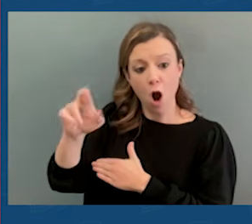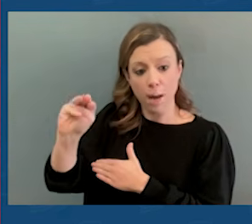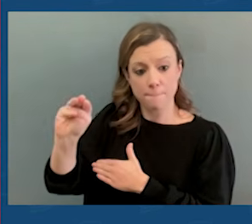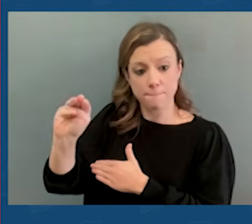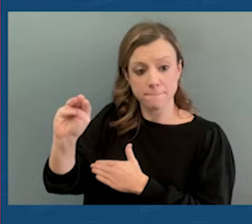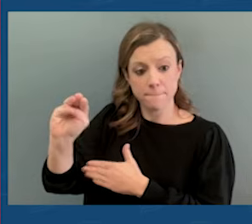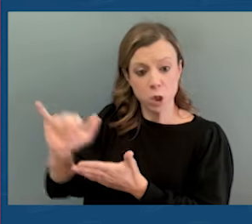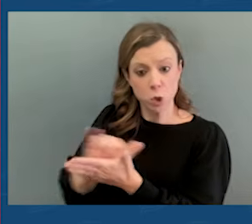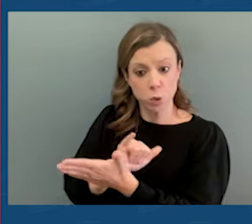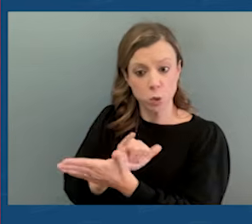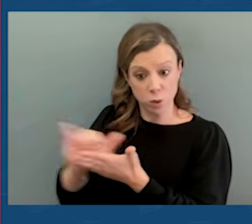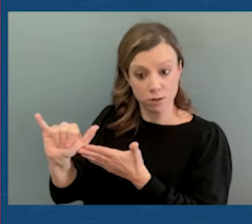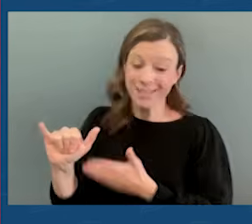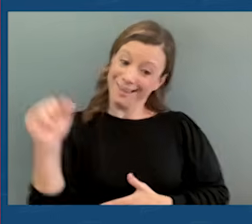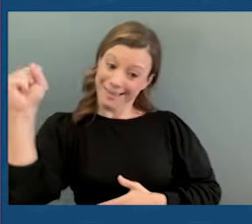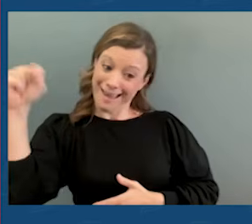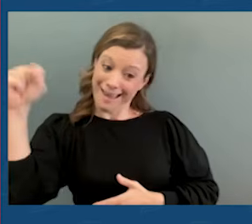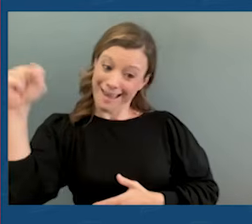Yeah, Harlem.